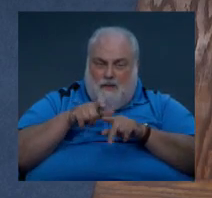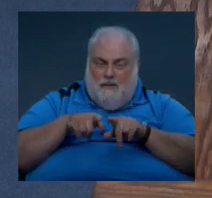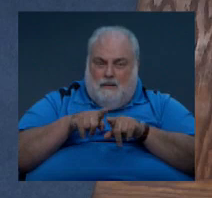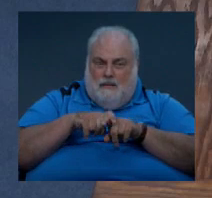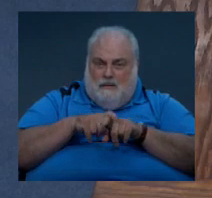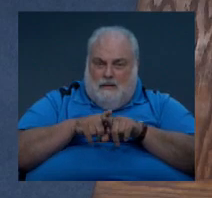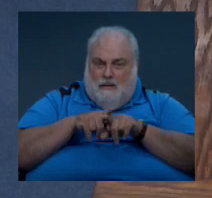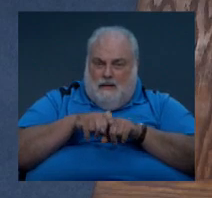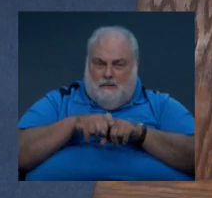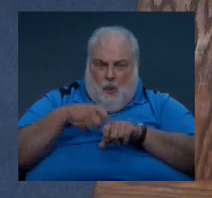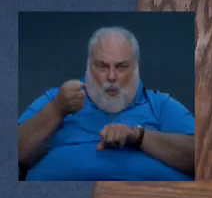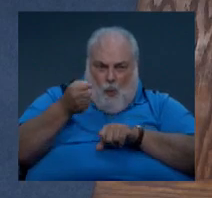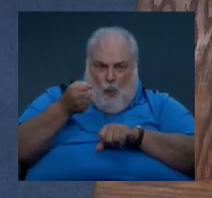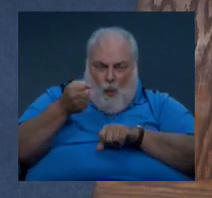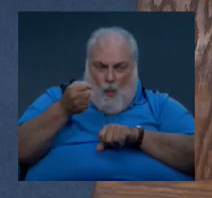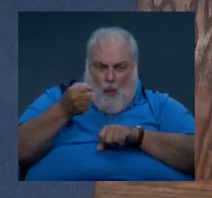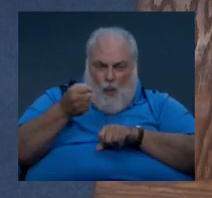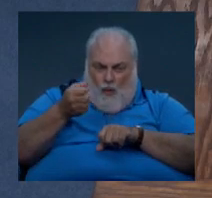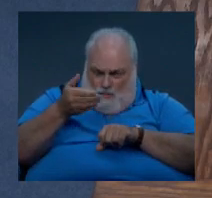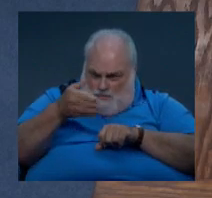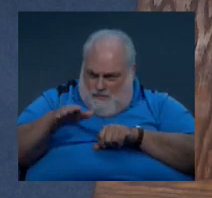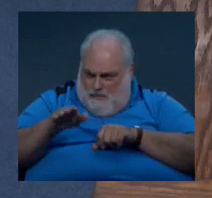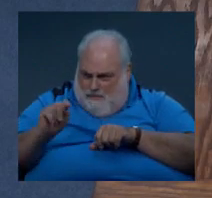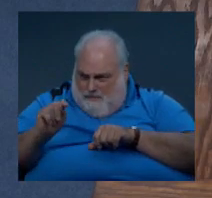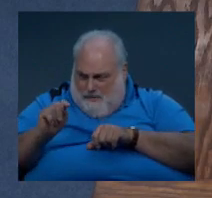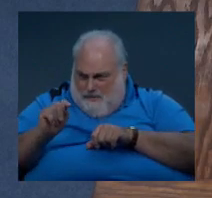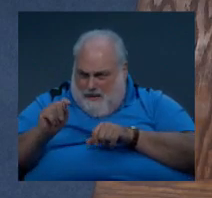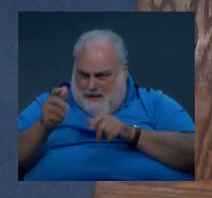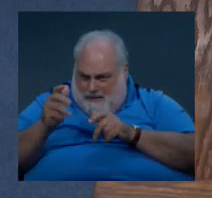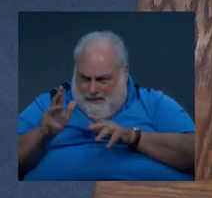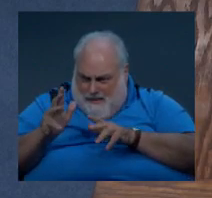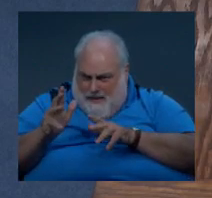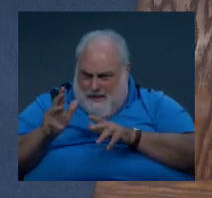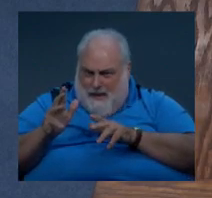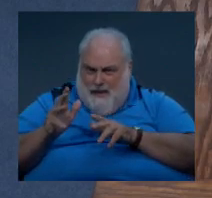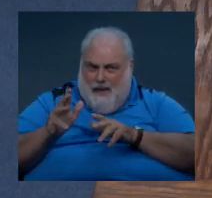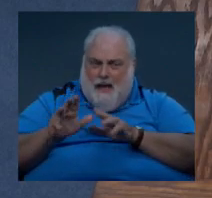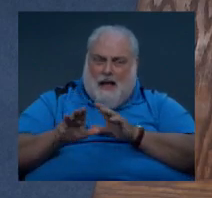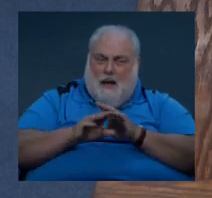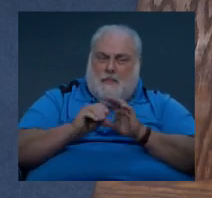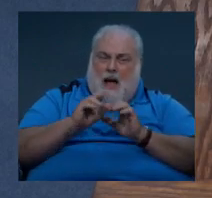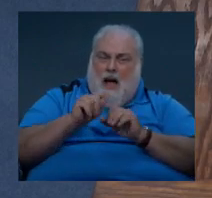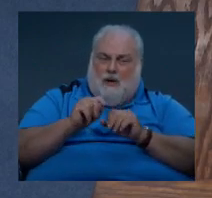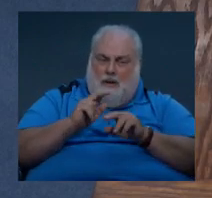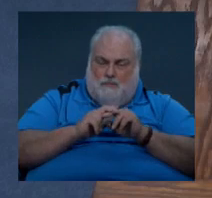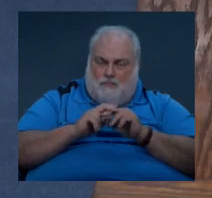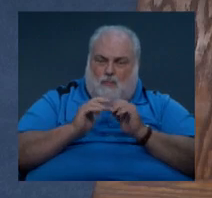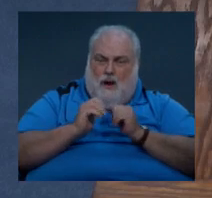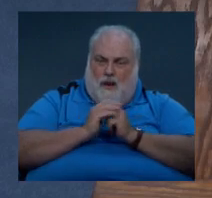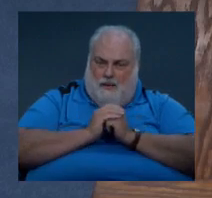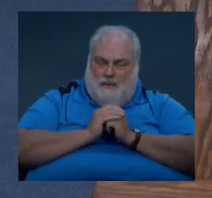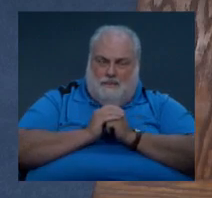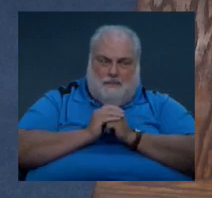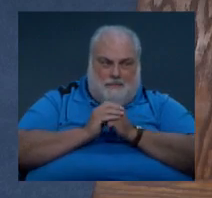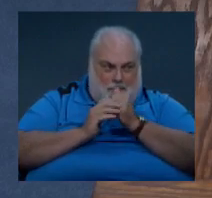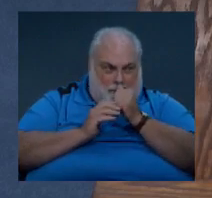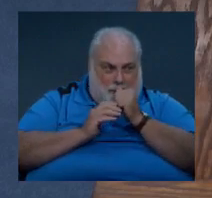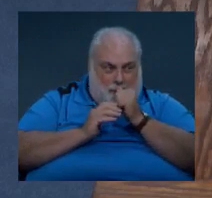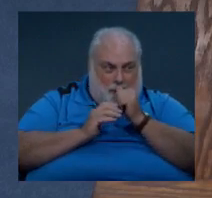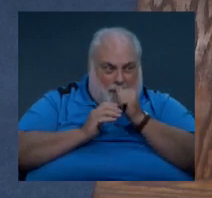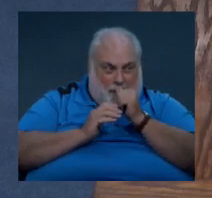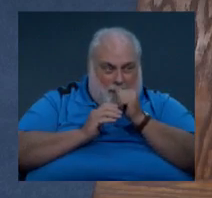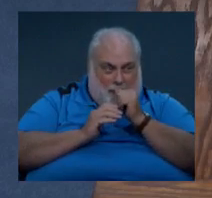legs trying to hold it. Just go in there and just use a little lavatory and come on out.